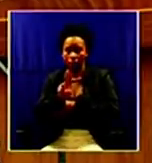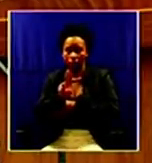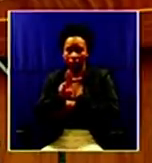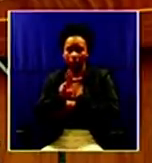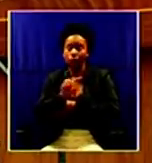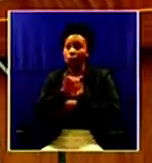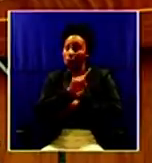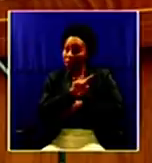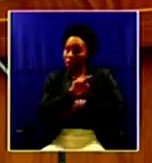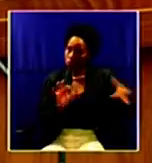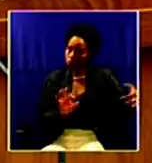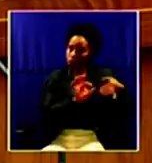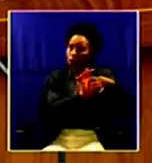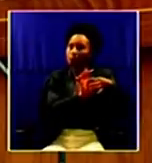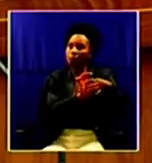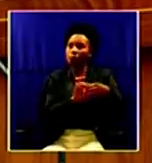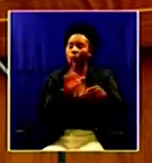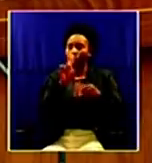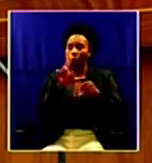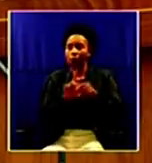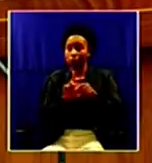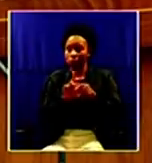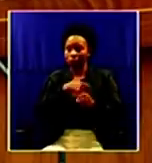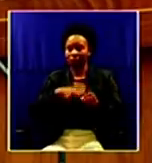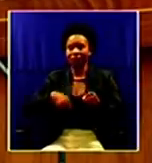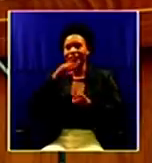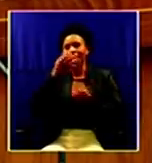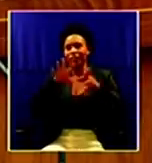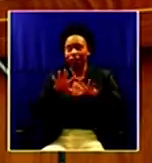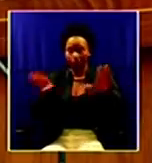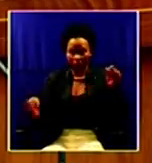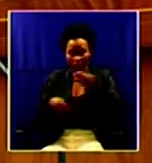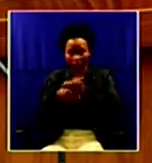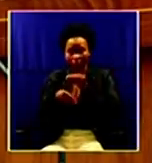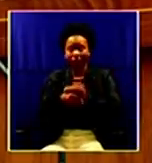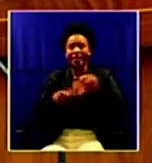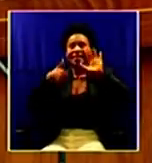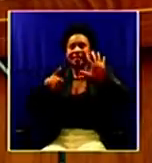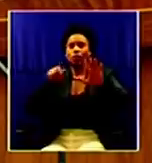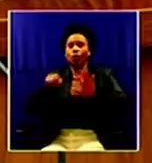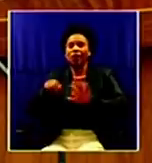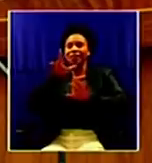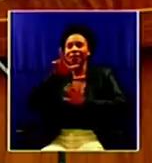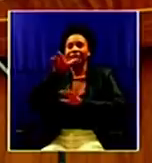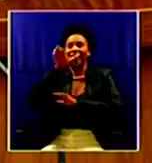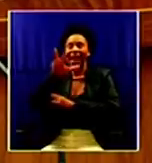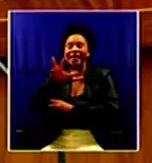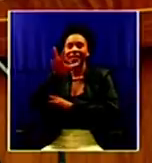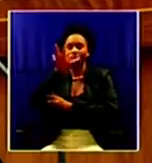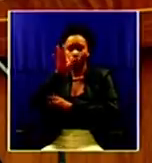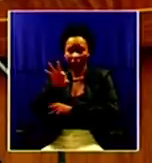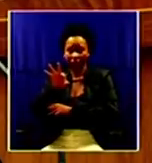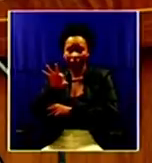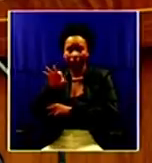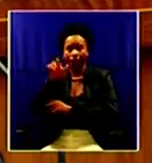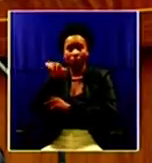injunction. In addition, 678.3 million is earmarked for Provincial Department of